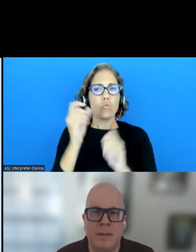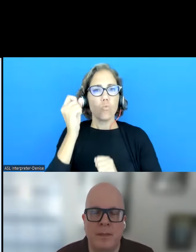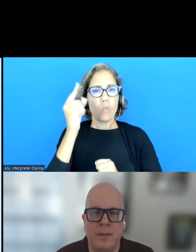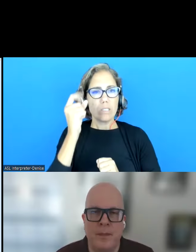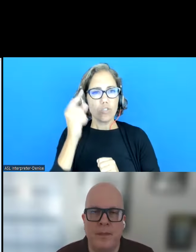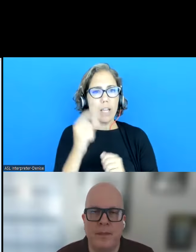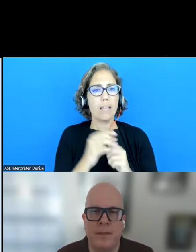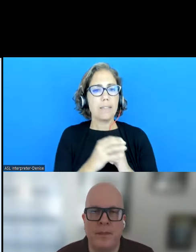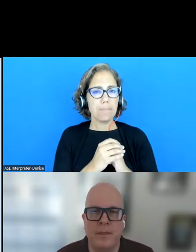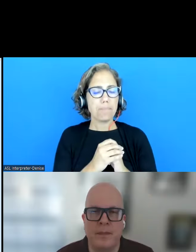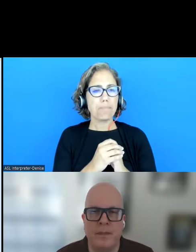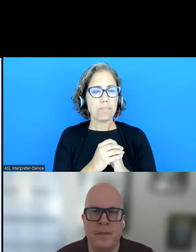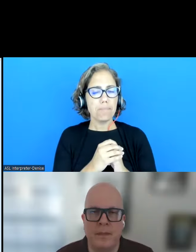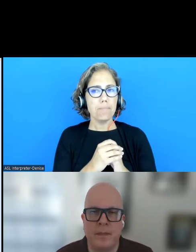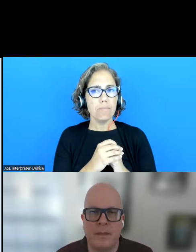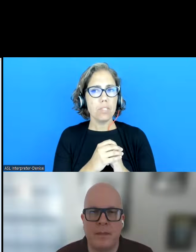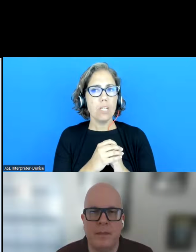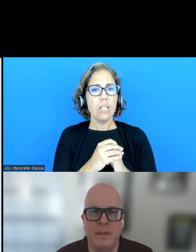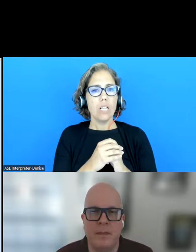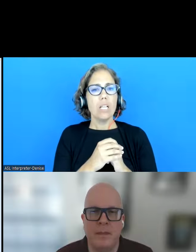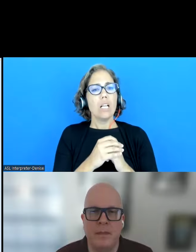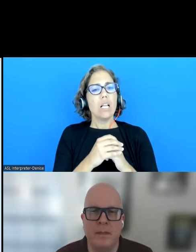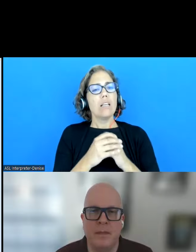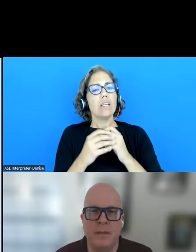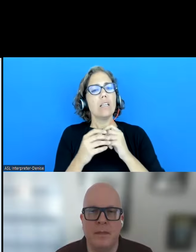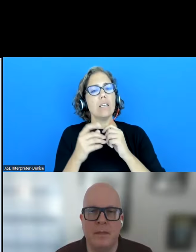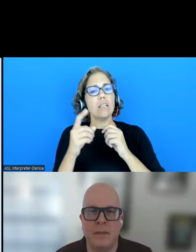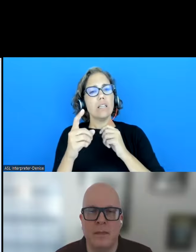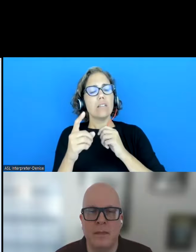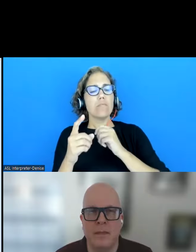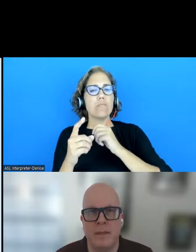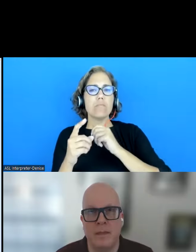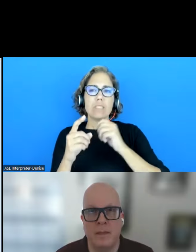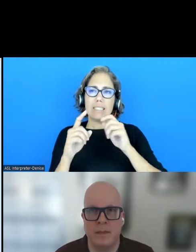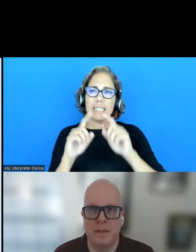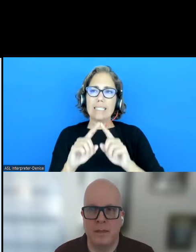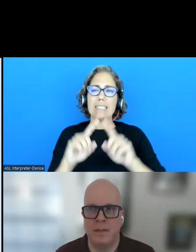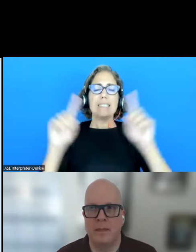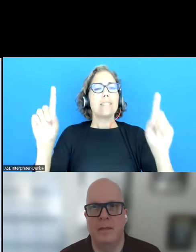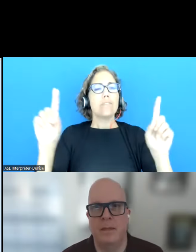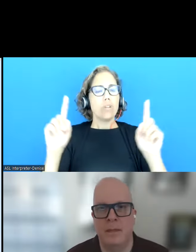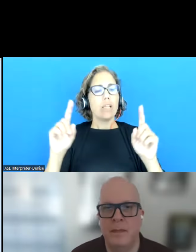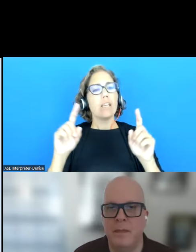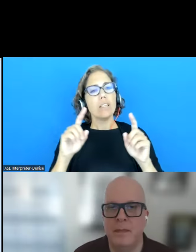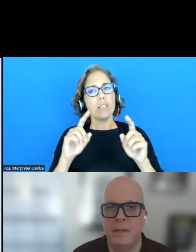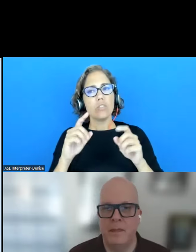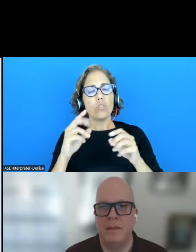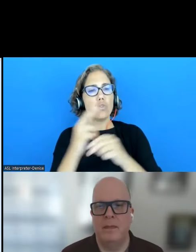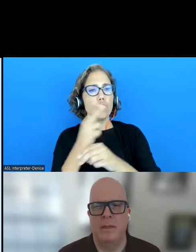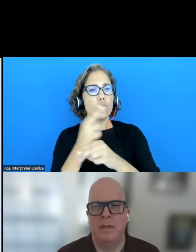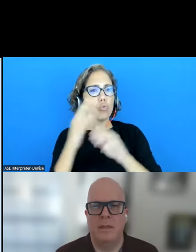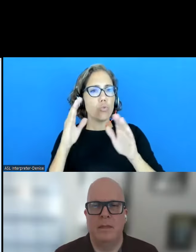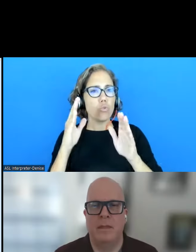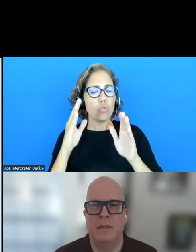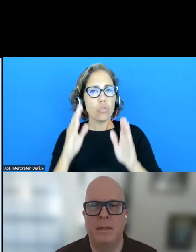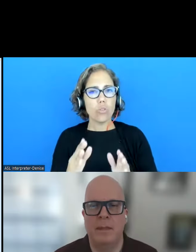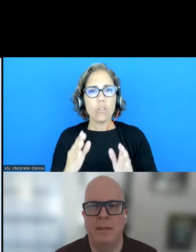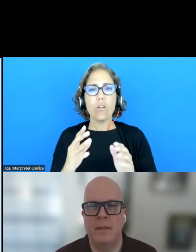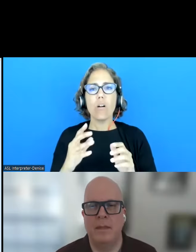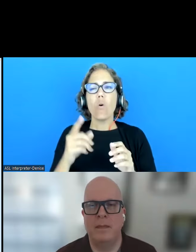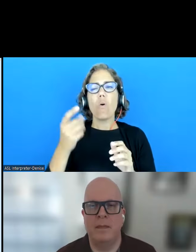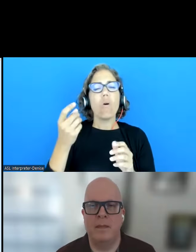is the different ability user experience in case there is an abuse of